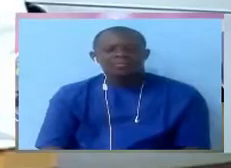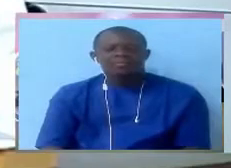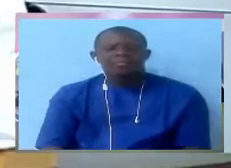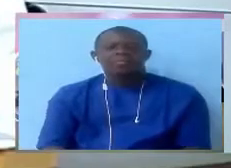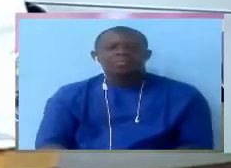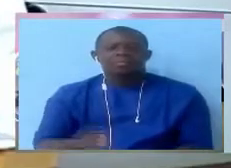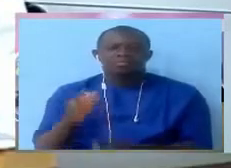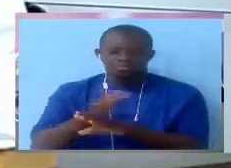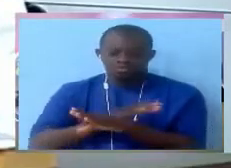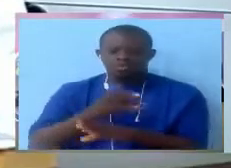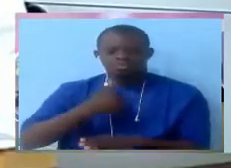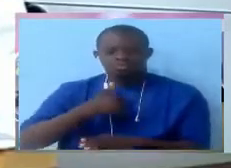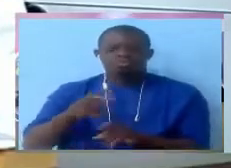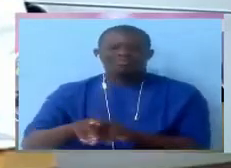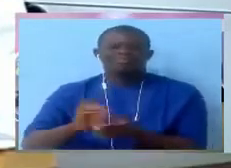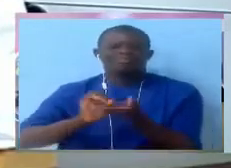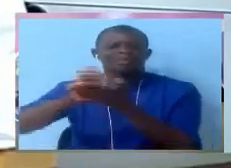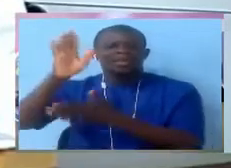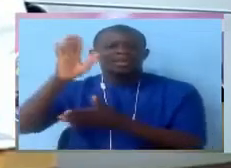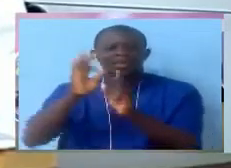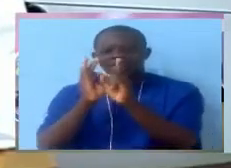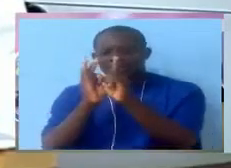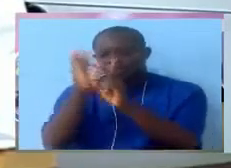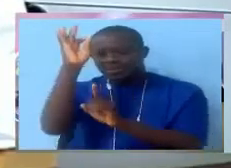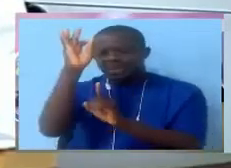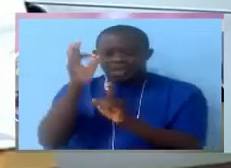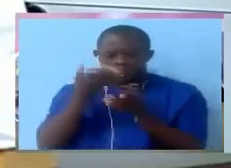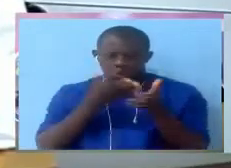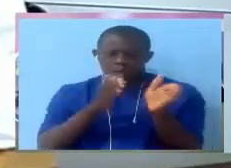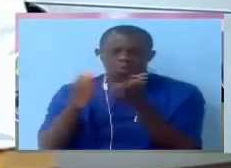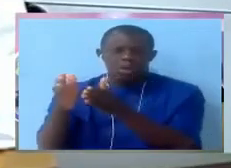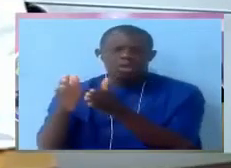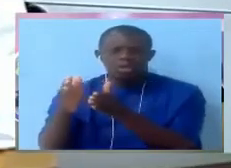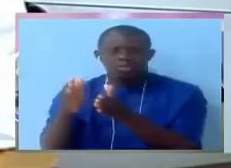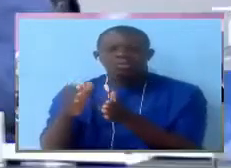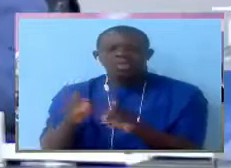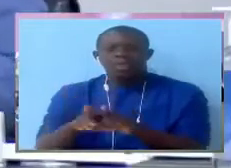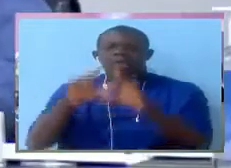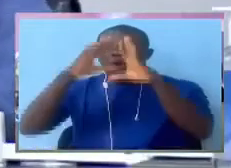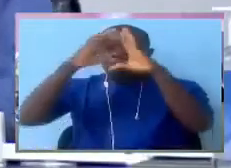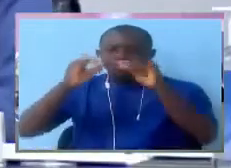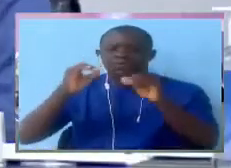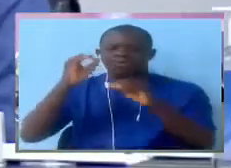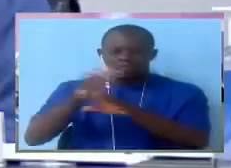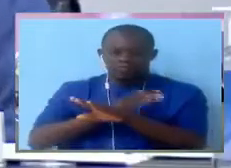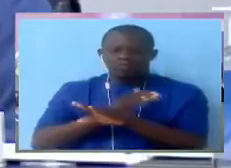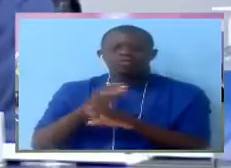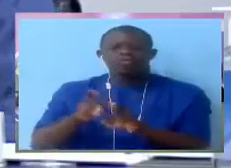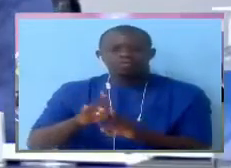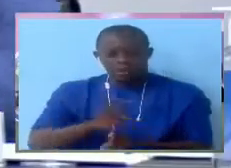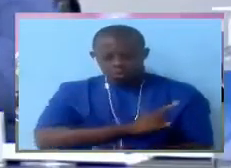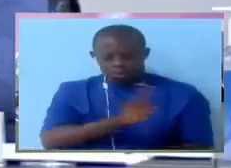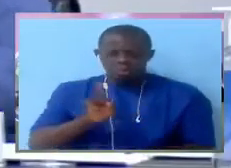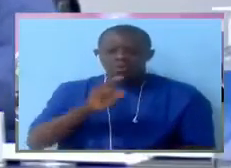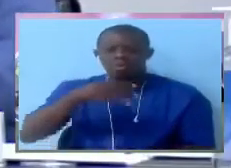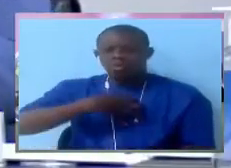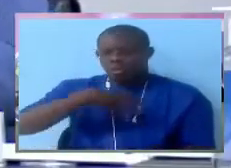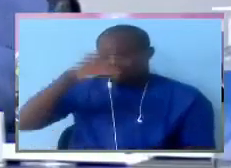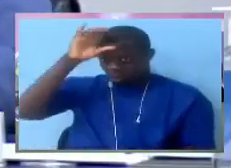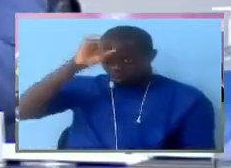Your special operation. Then I was attached to the Special Operations Unit. We want to